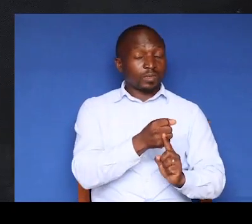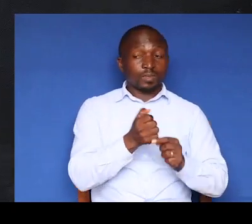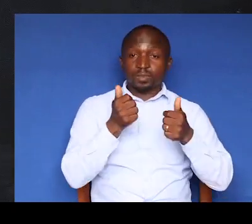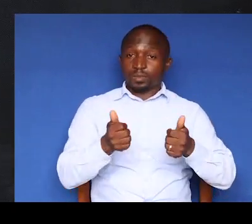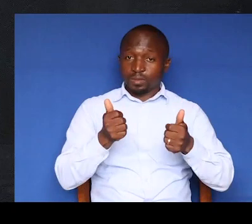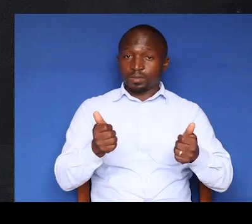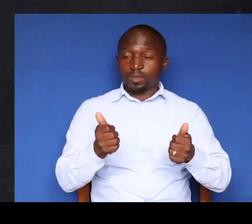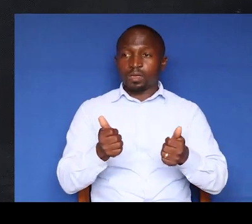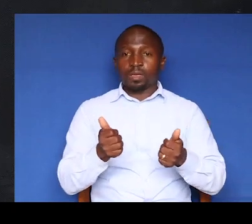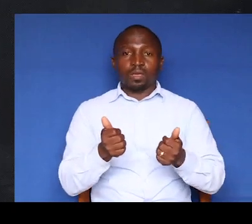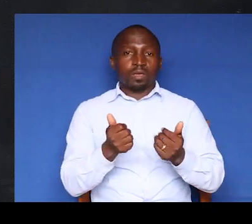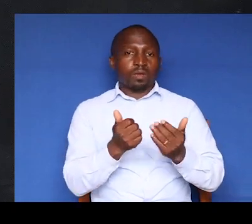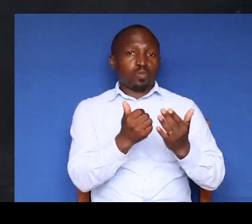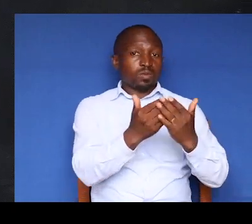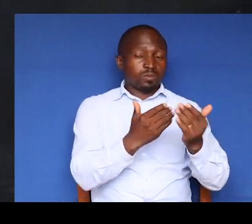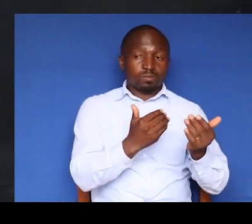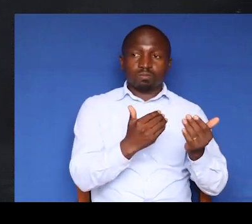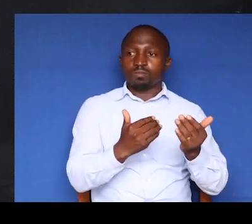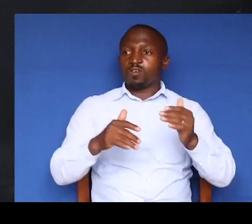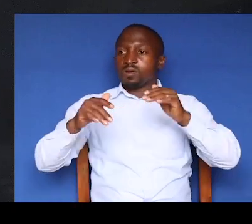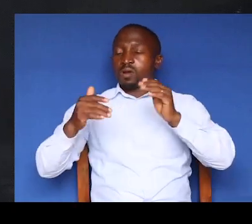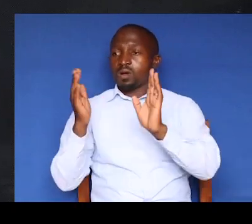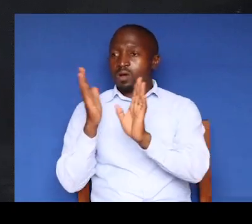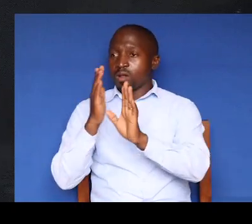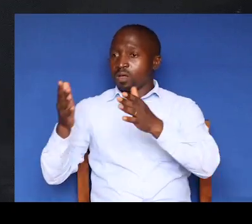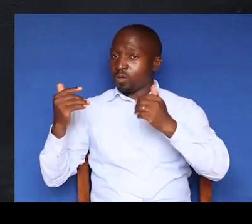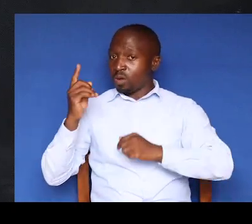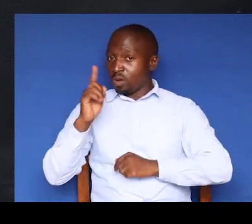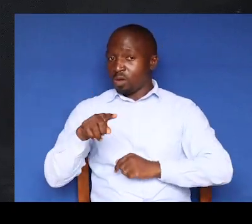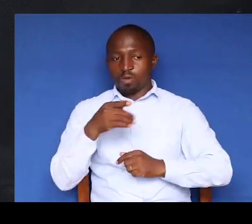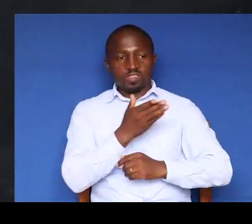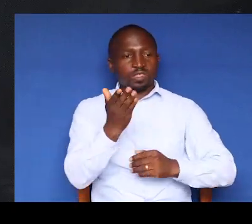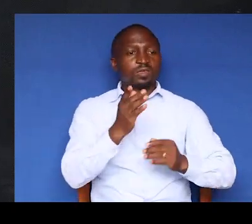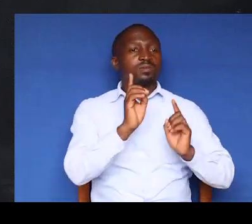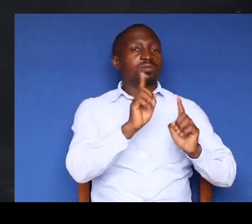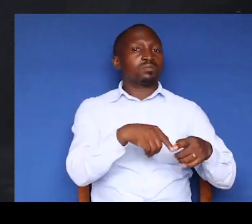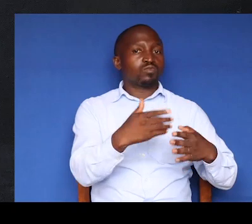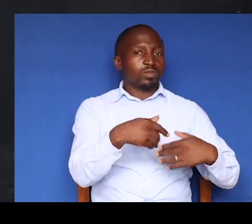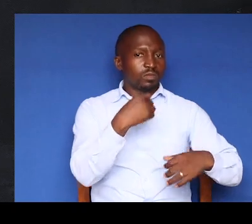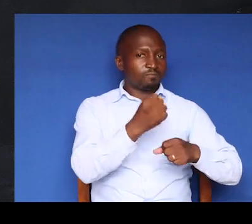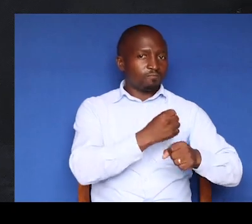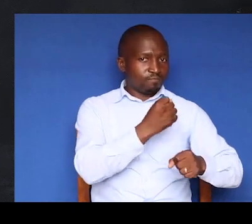depending on the influence of climate. So in that context of consideration,